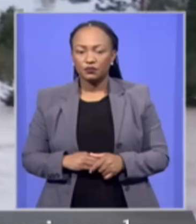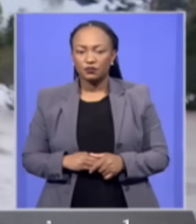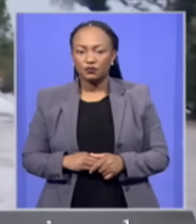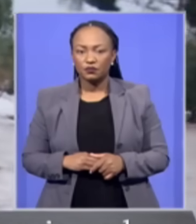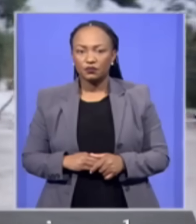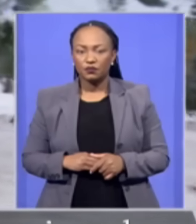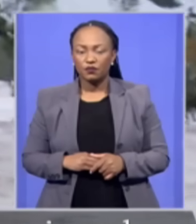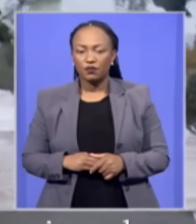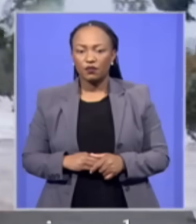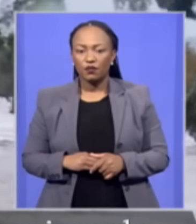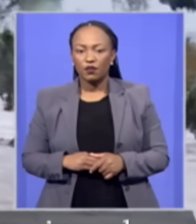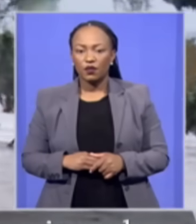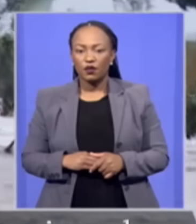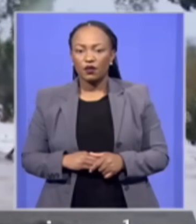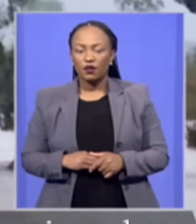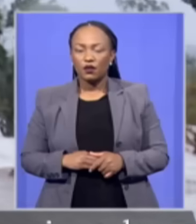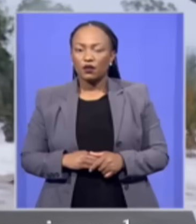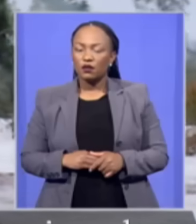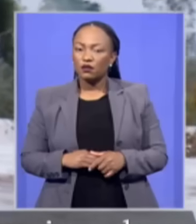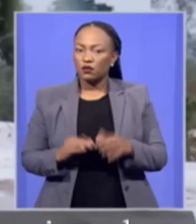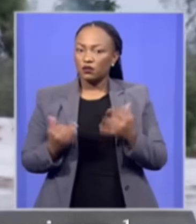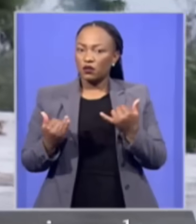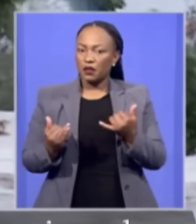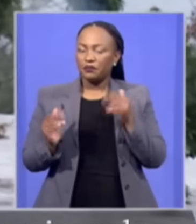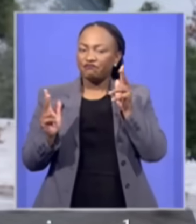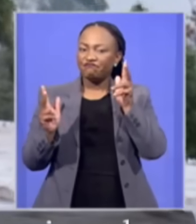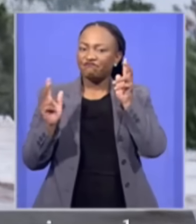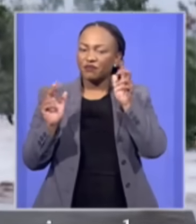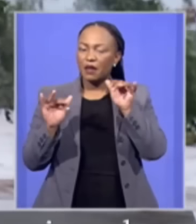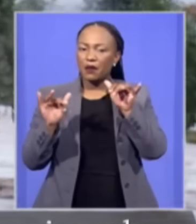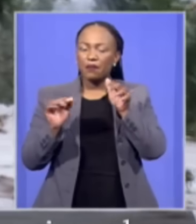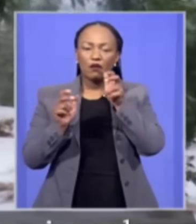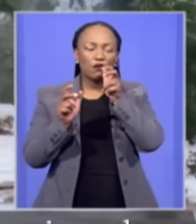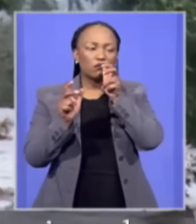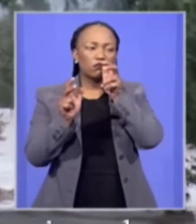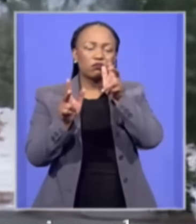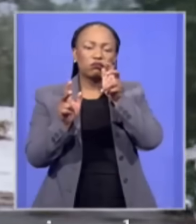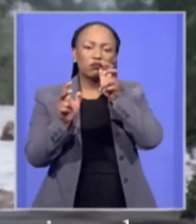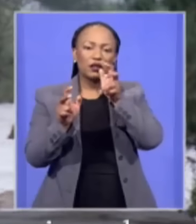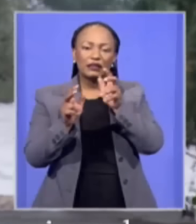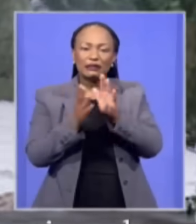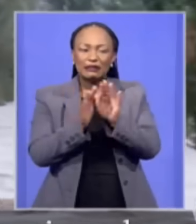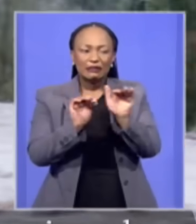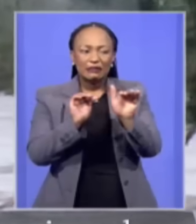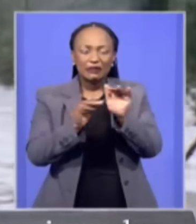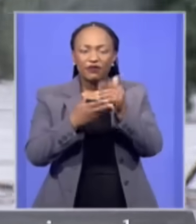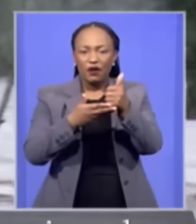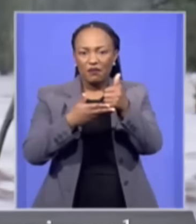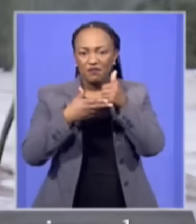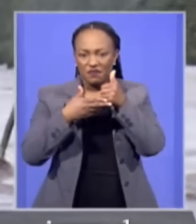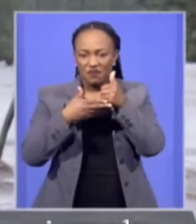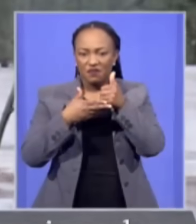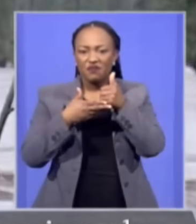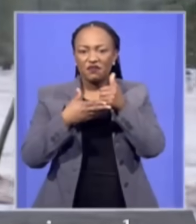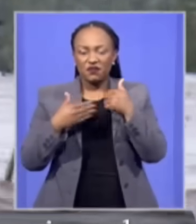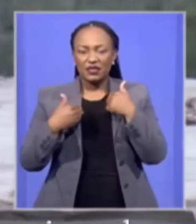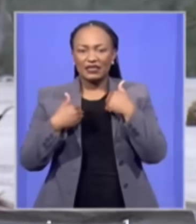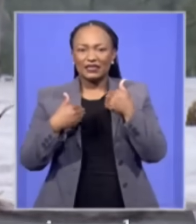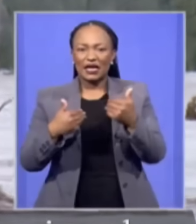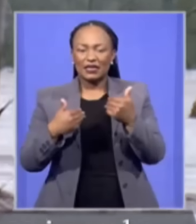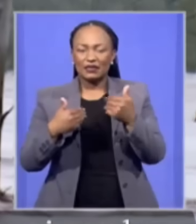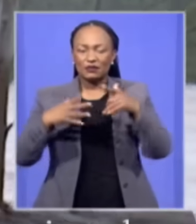Ho ne ho utlwahala mokgosi wa batho ba kopang thuso, ba bang ba bonela lefu haufi. E qadile e le pula